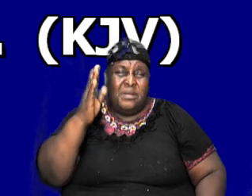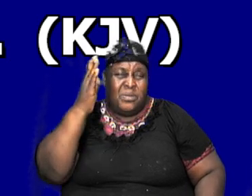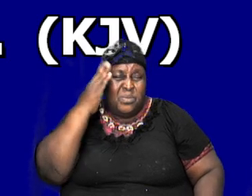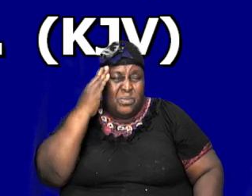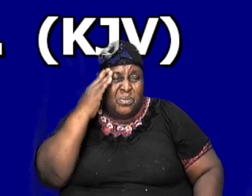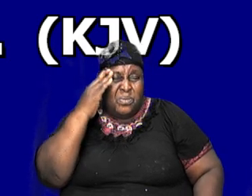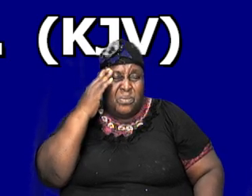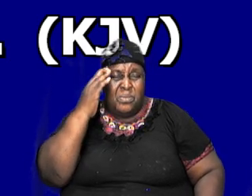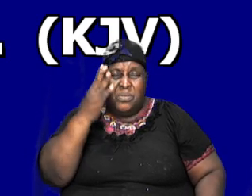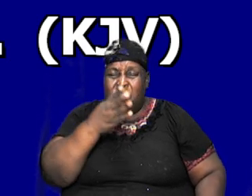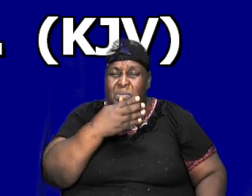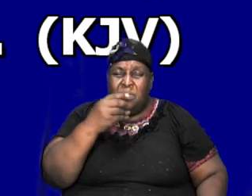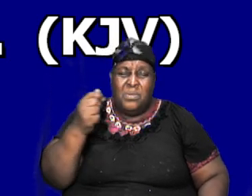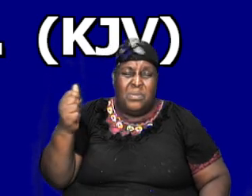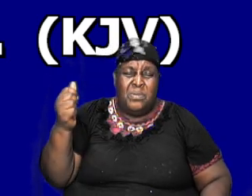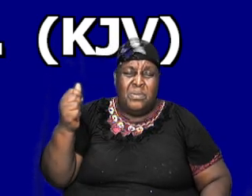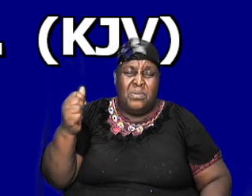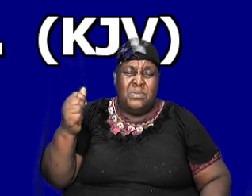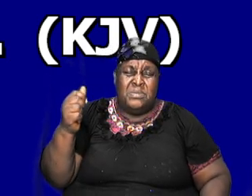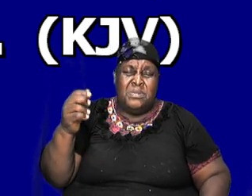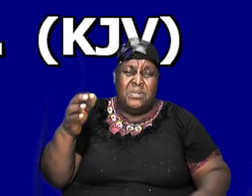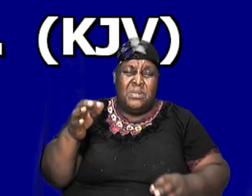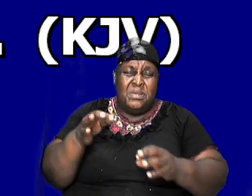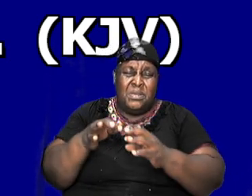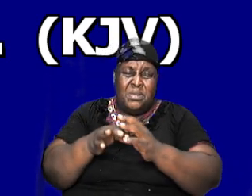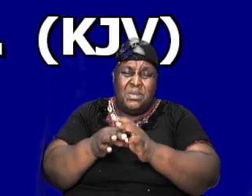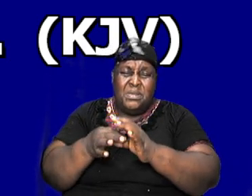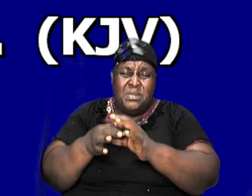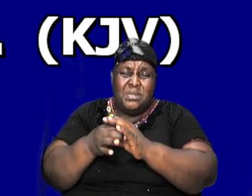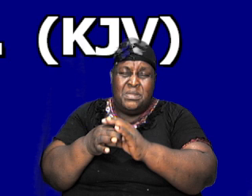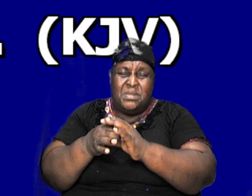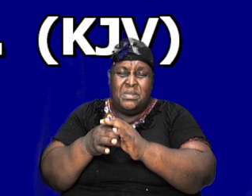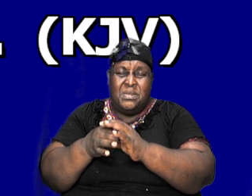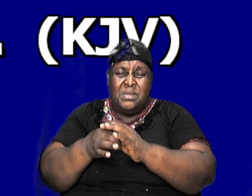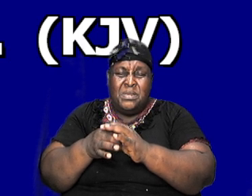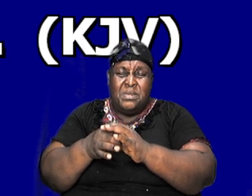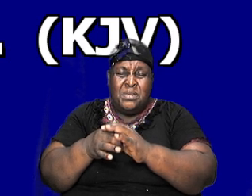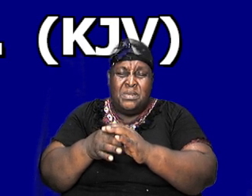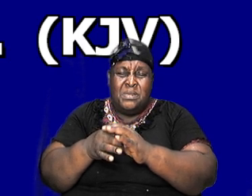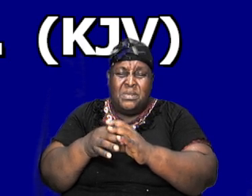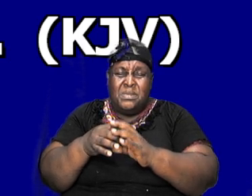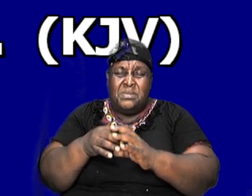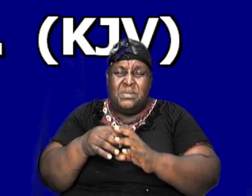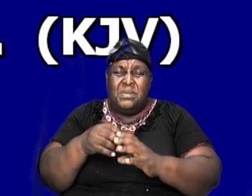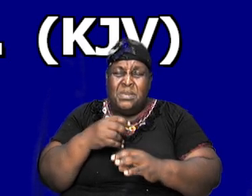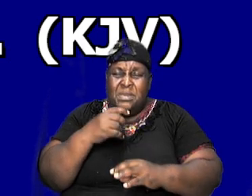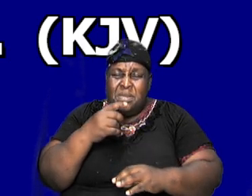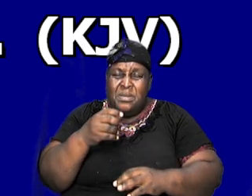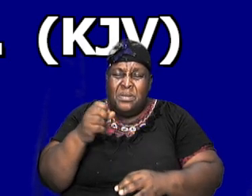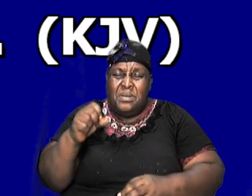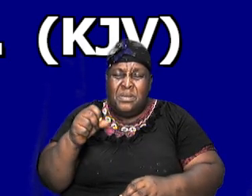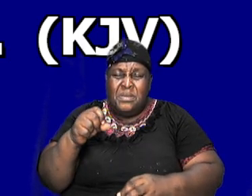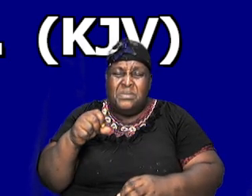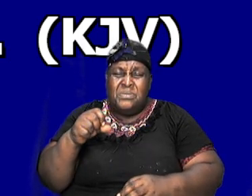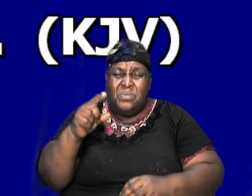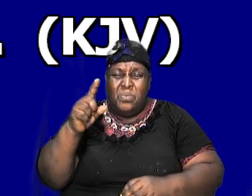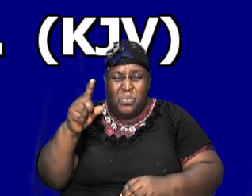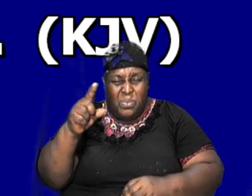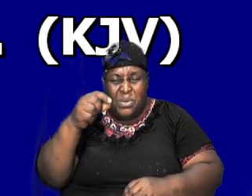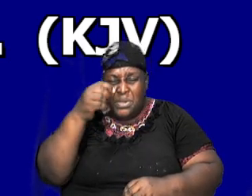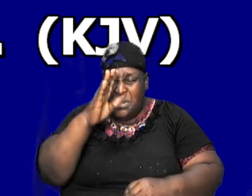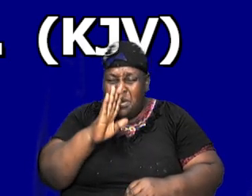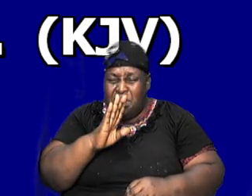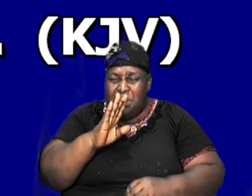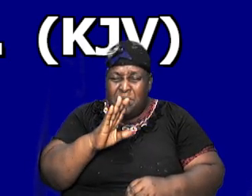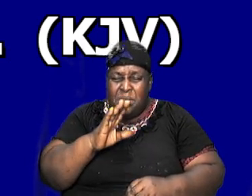again the word "and" there is linking it. And it is saying that, oh yeah, because there is one God, I can afford to